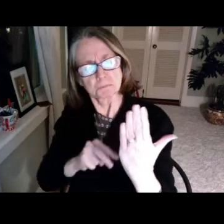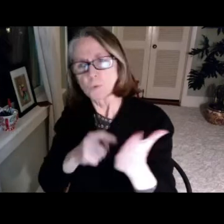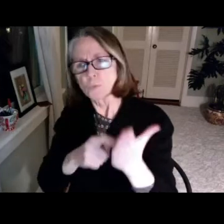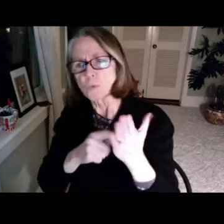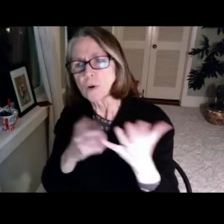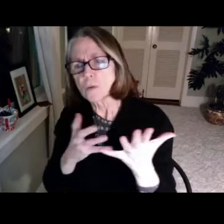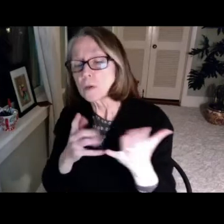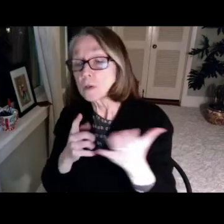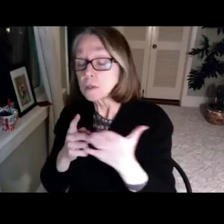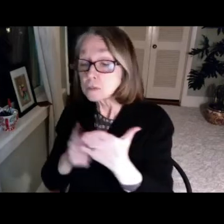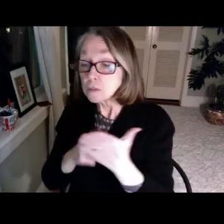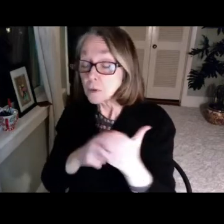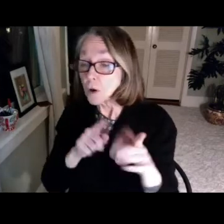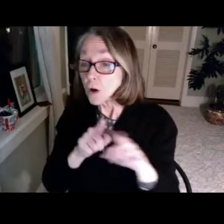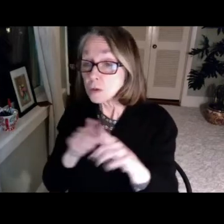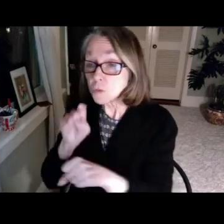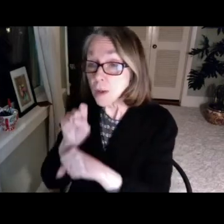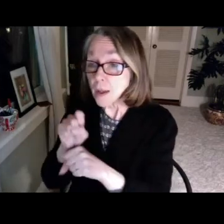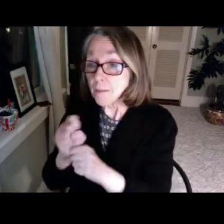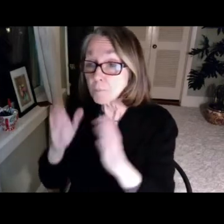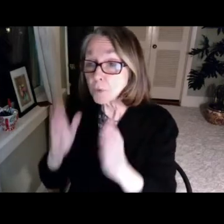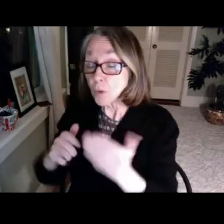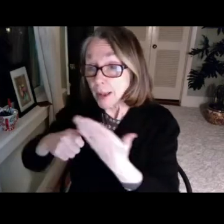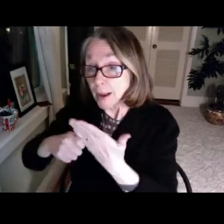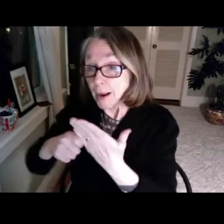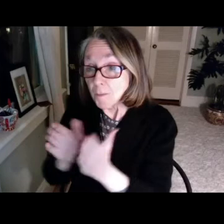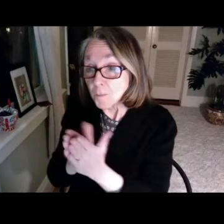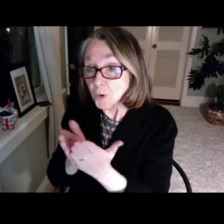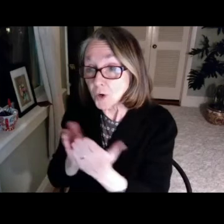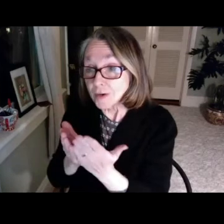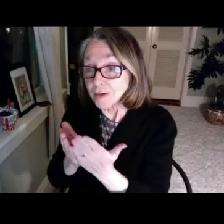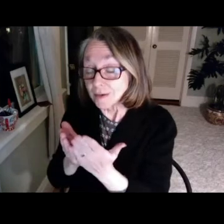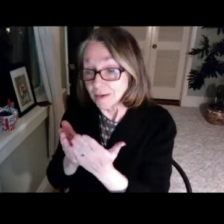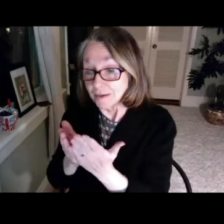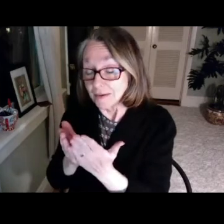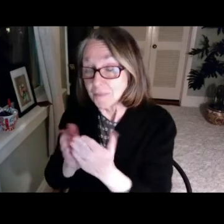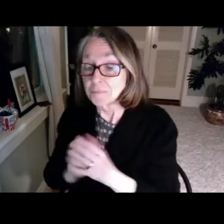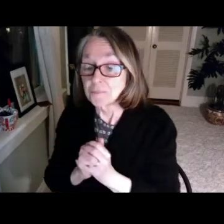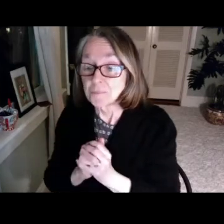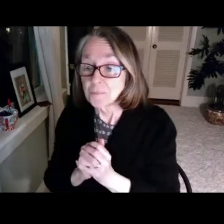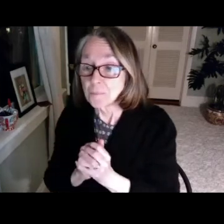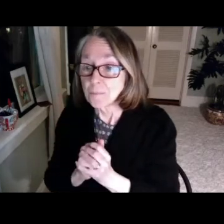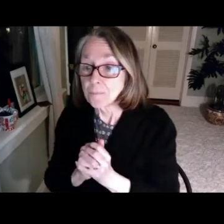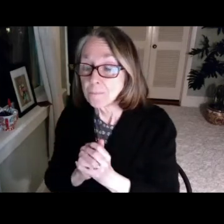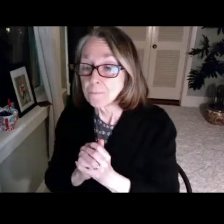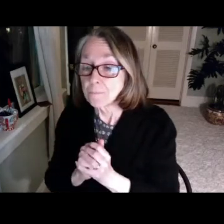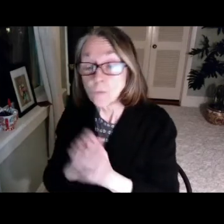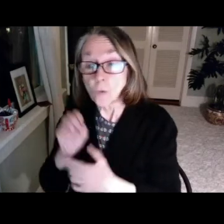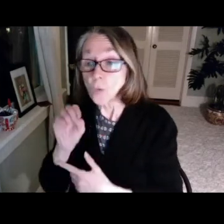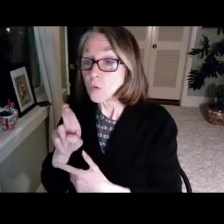Sometimes it'll be also an employee handbook if job descriptions are in an employee handbook.